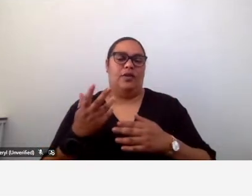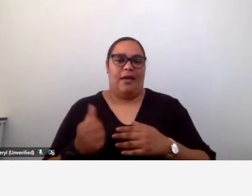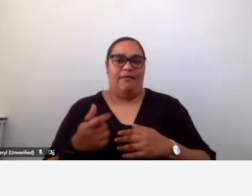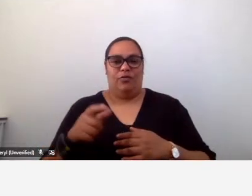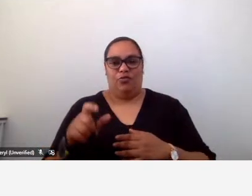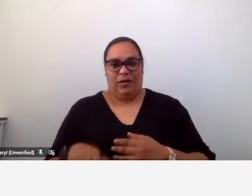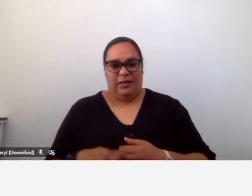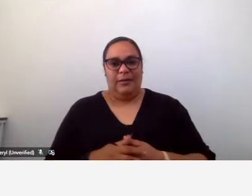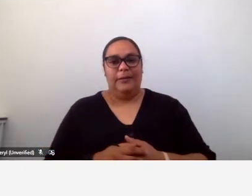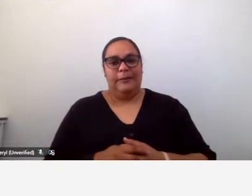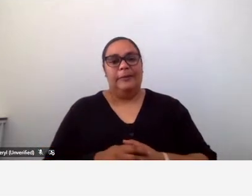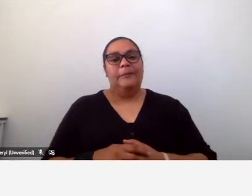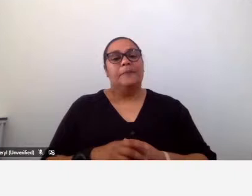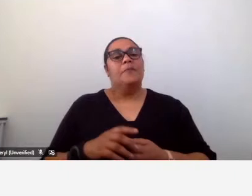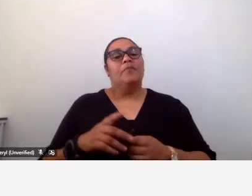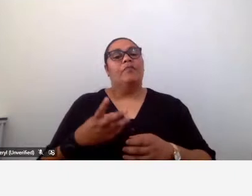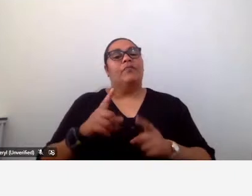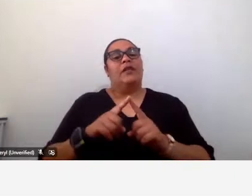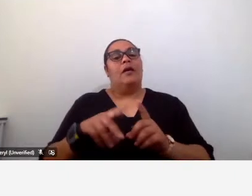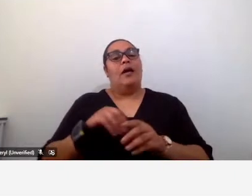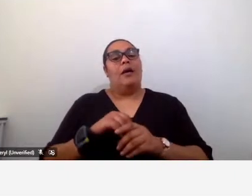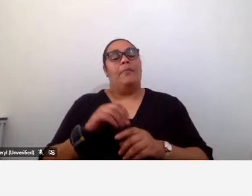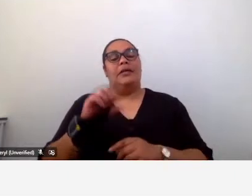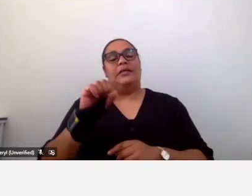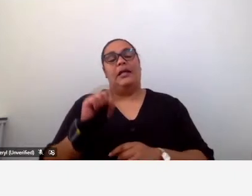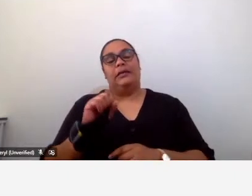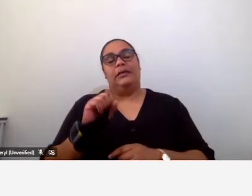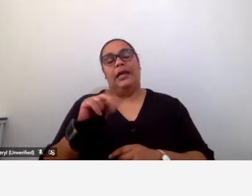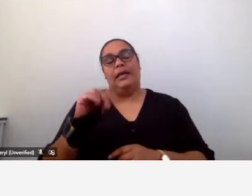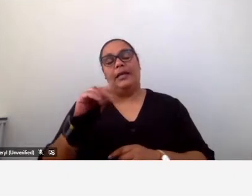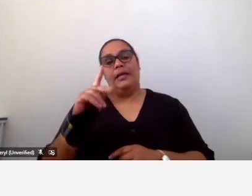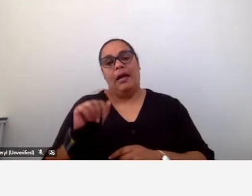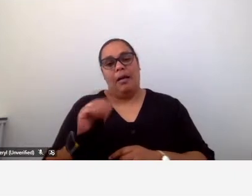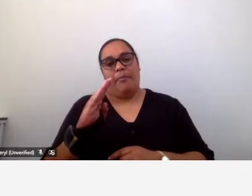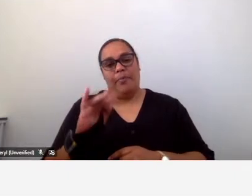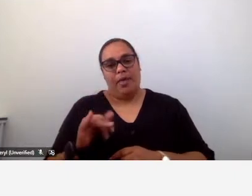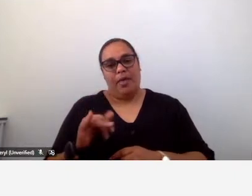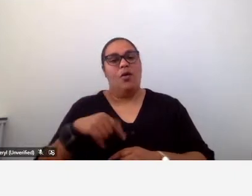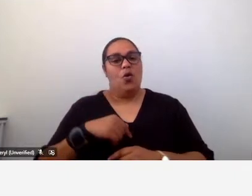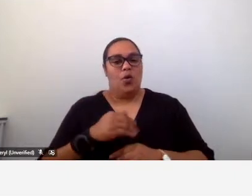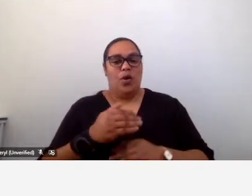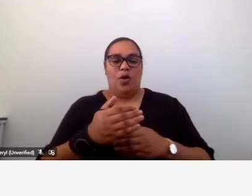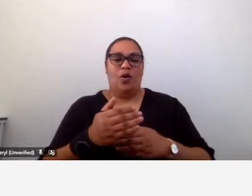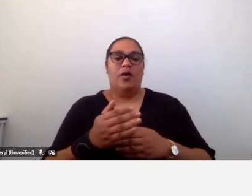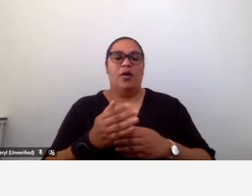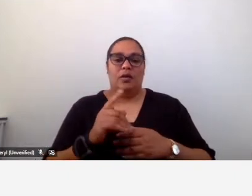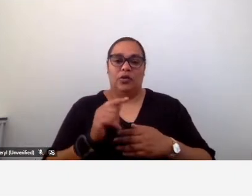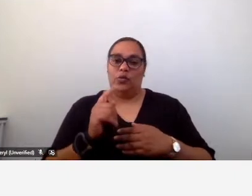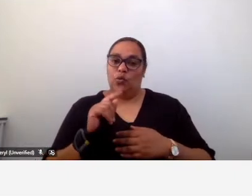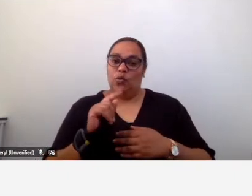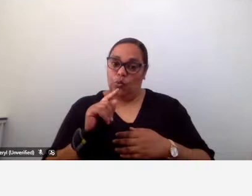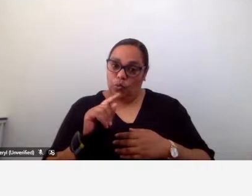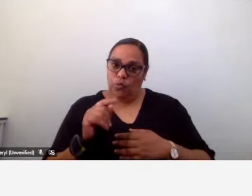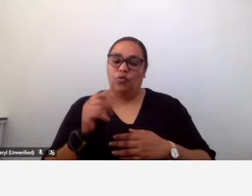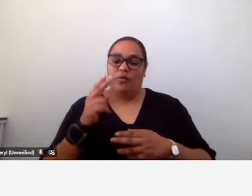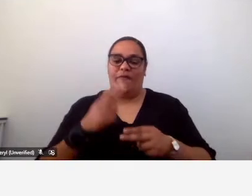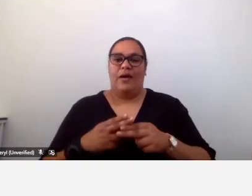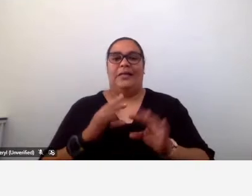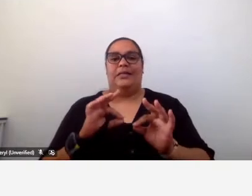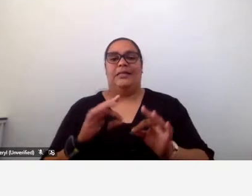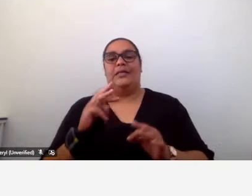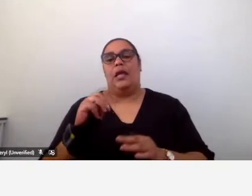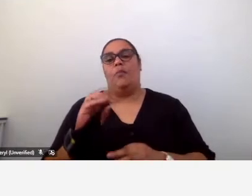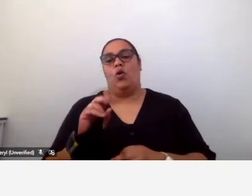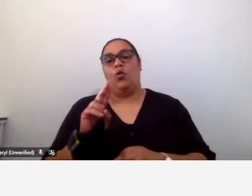Chair. In regard to Saldanha, we are also close in terms of finalizing that memorandum